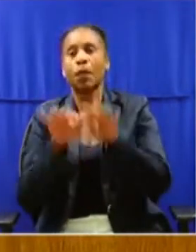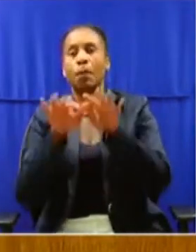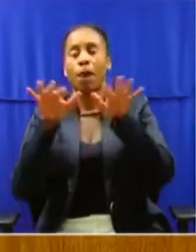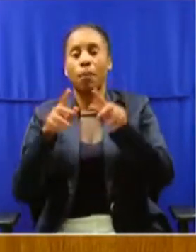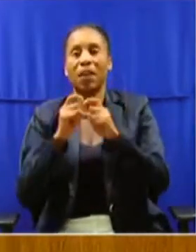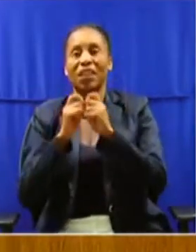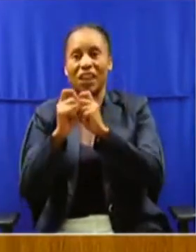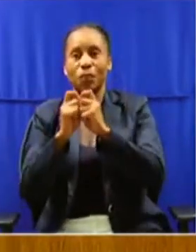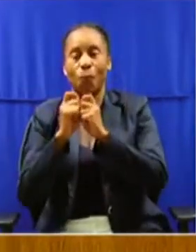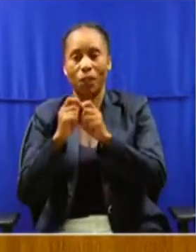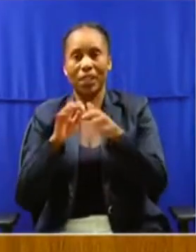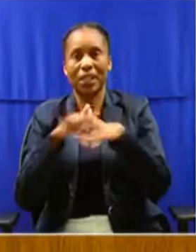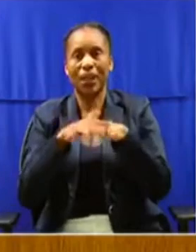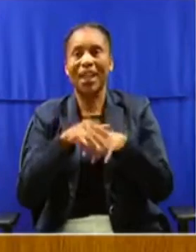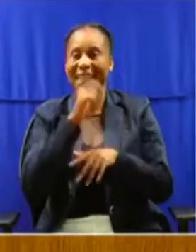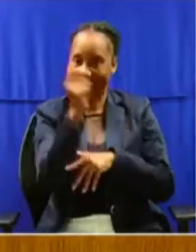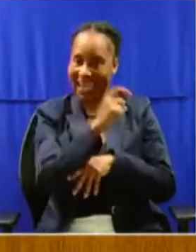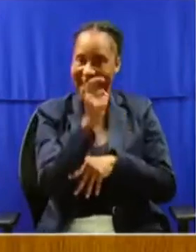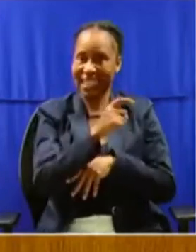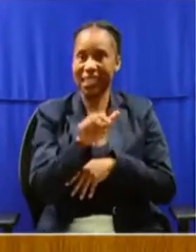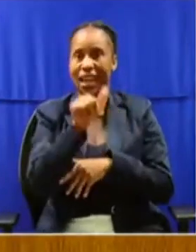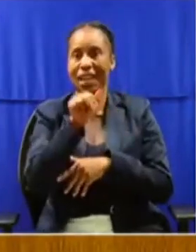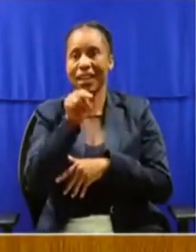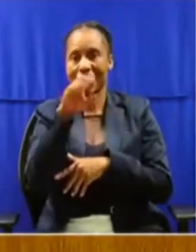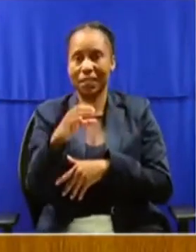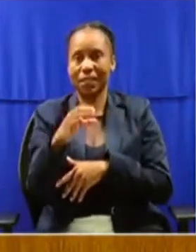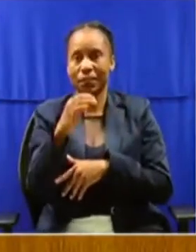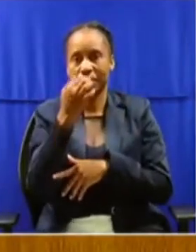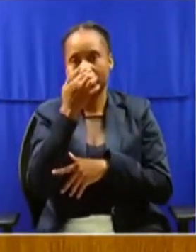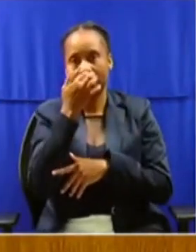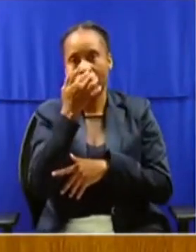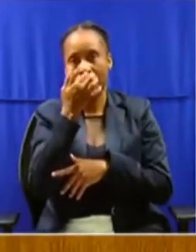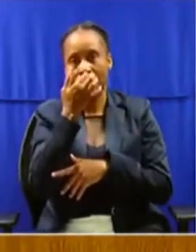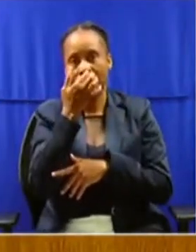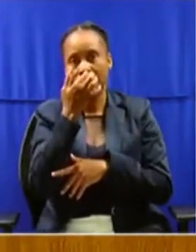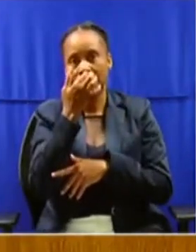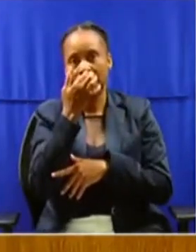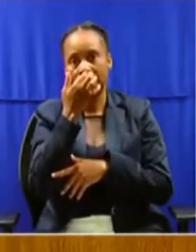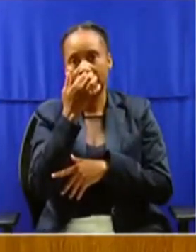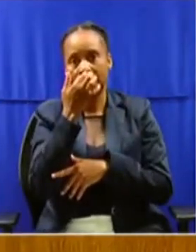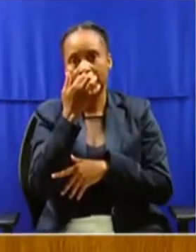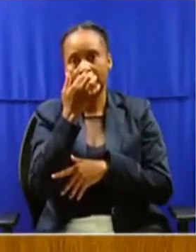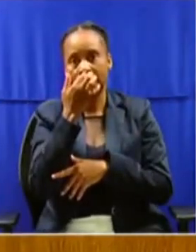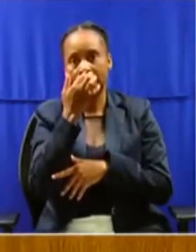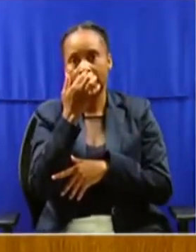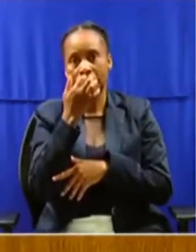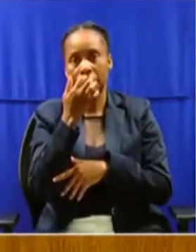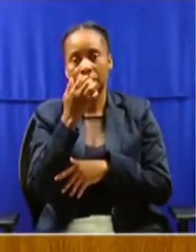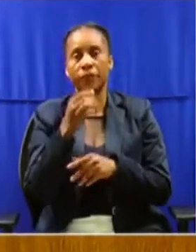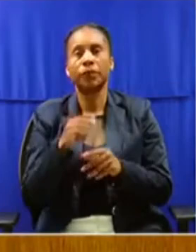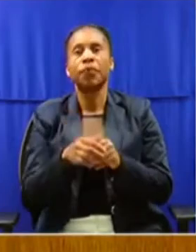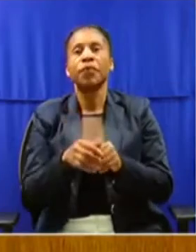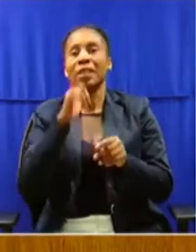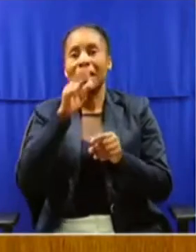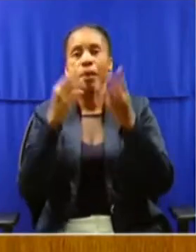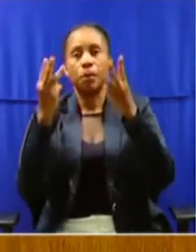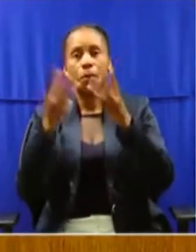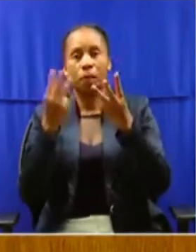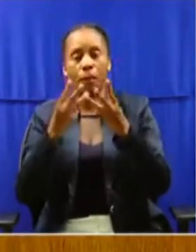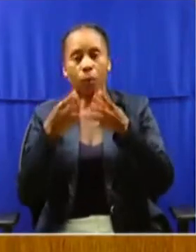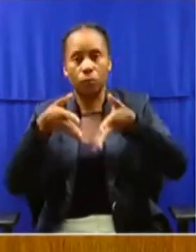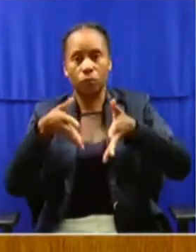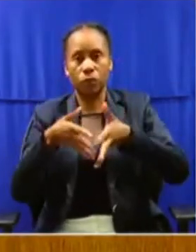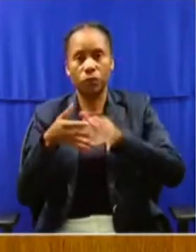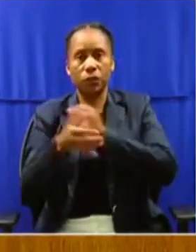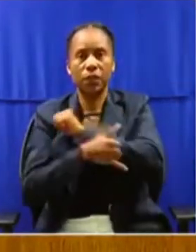This ANC is telling the people of this country, and on the virtual platform, telling people of this country that they had